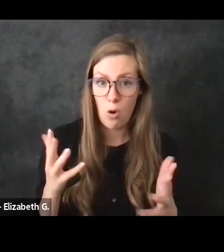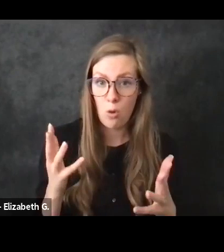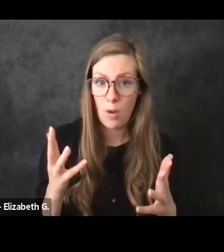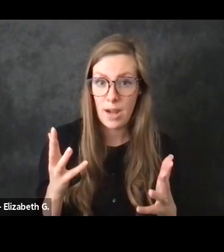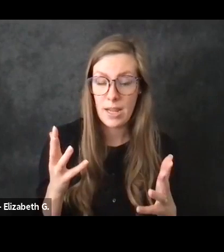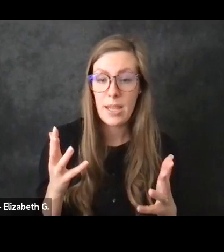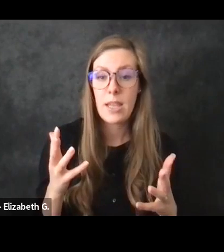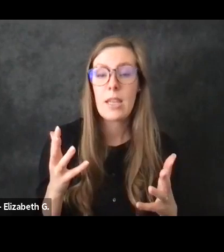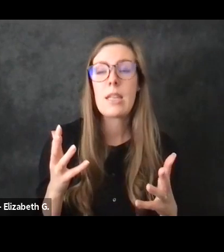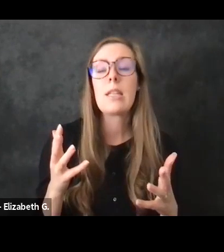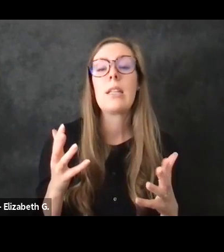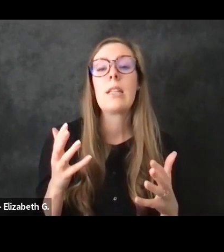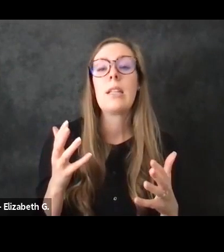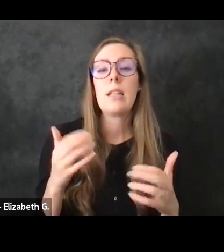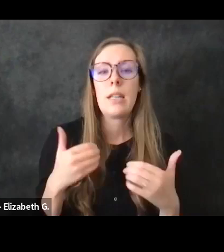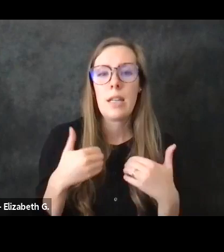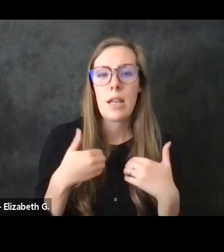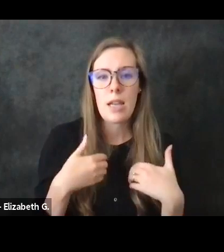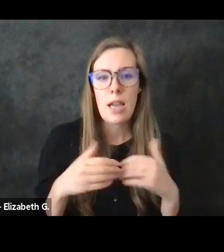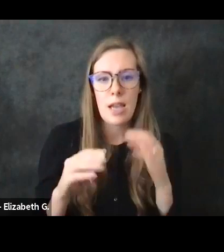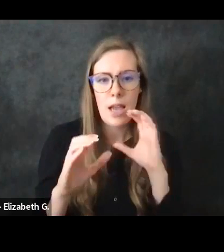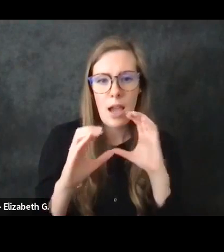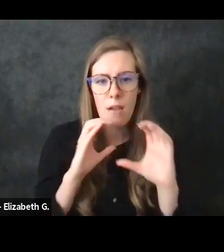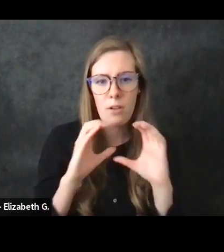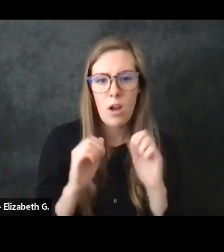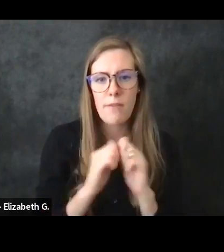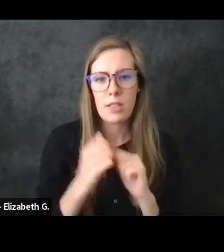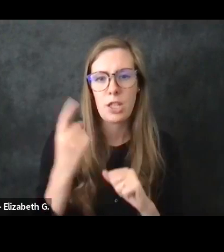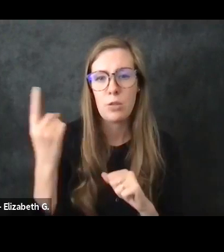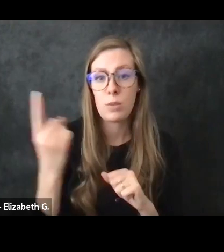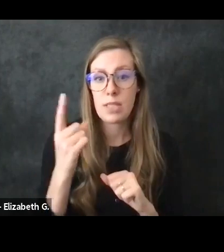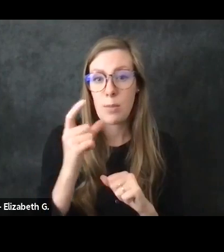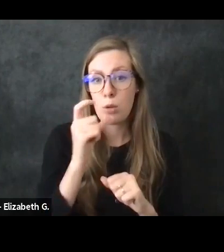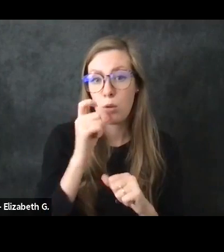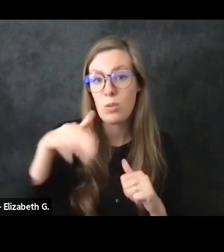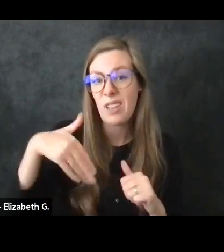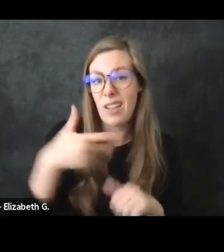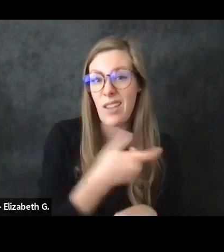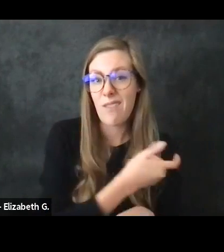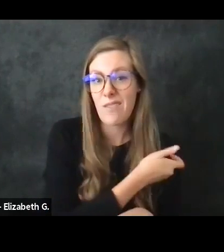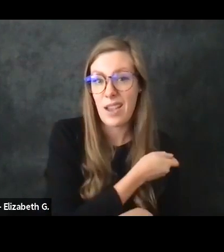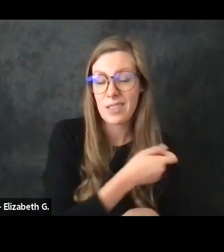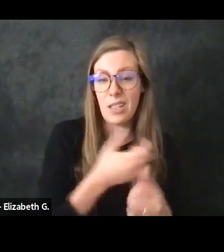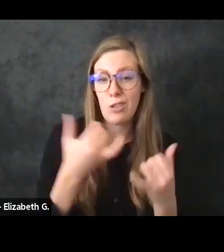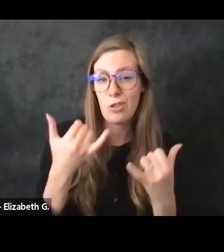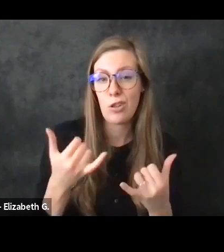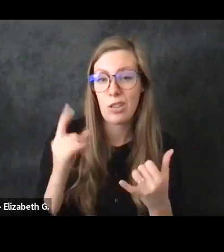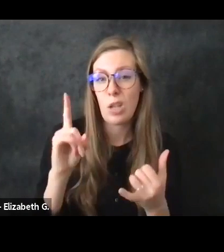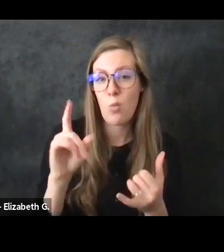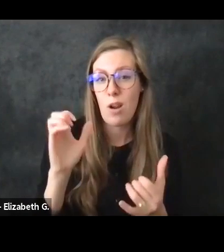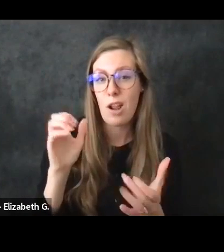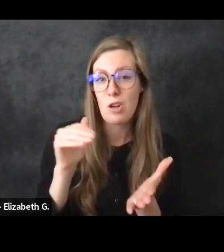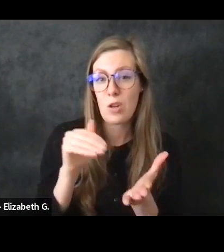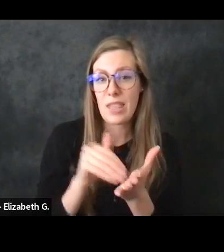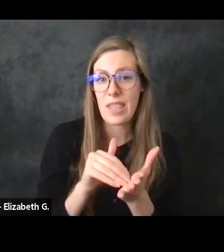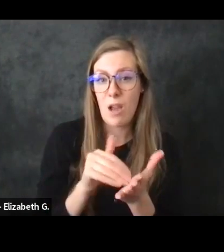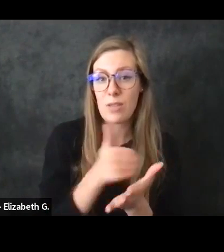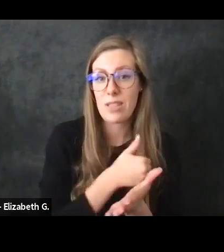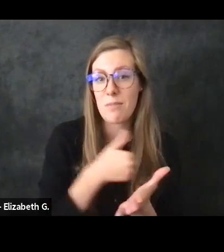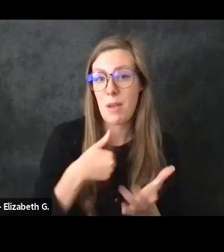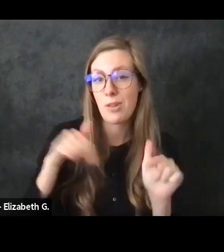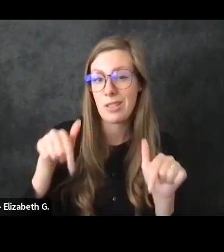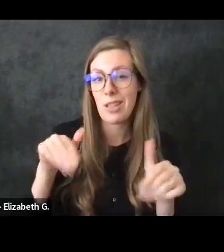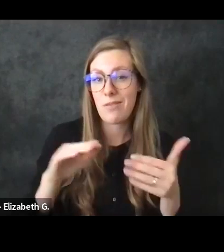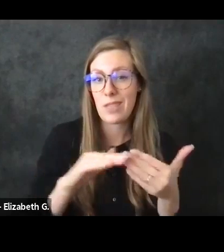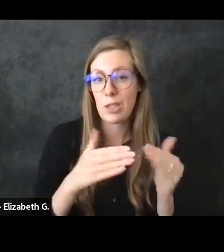have a conversation with someone who is not vaccinated. Currently, there's 100,000 members of our